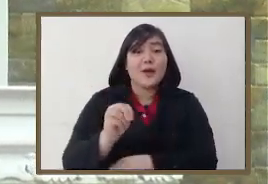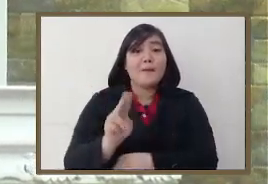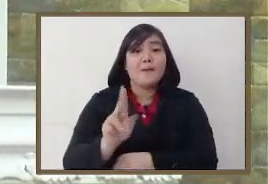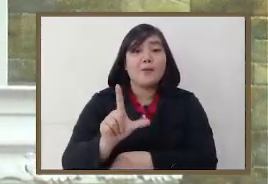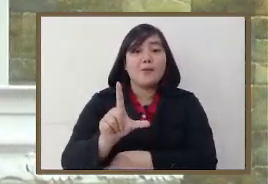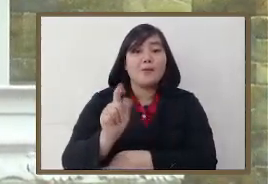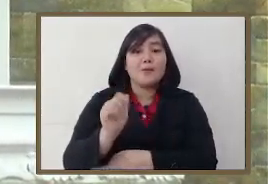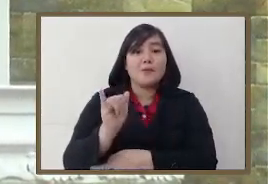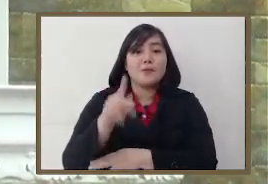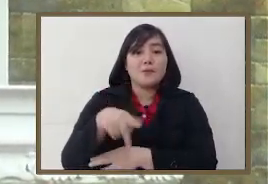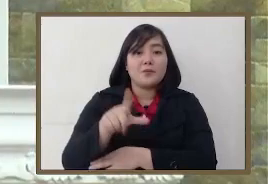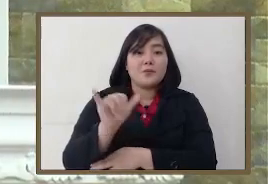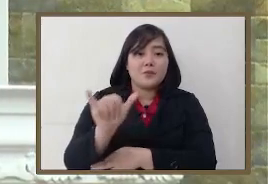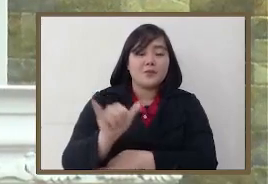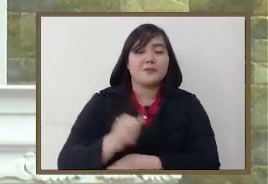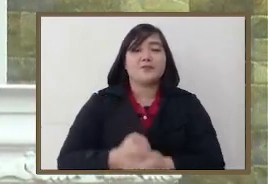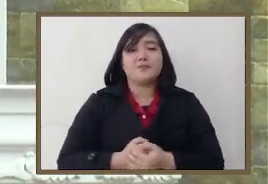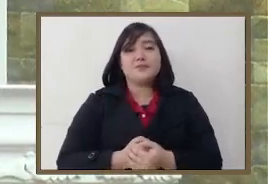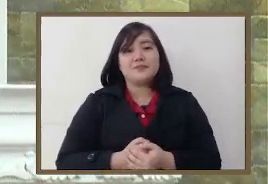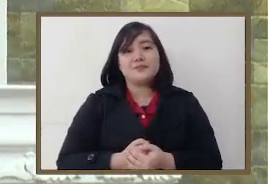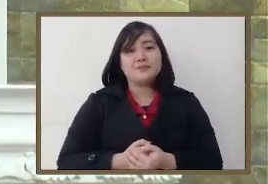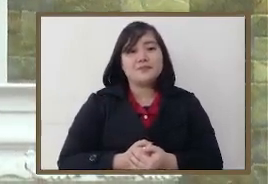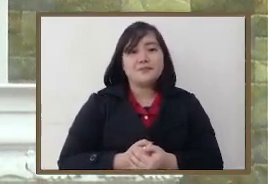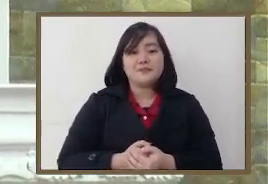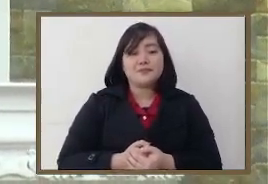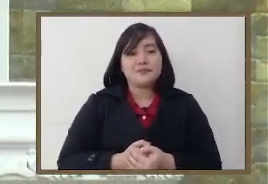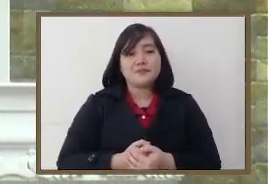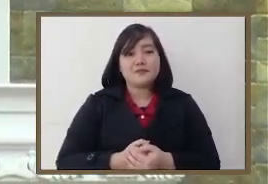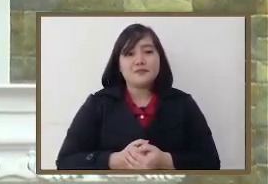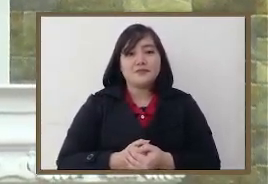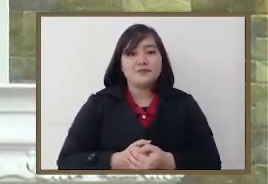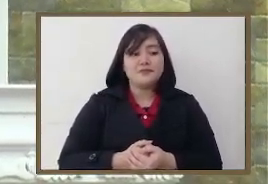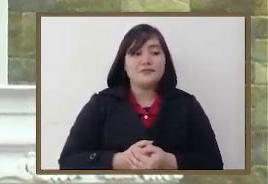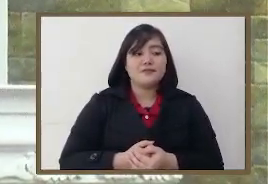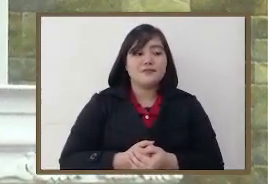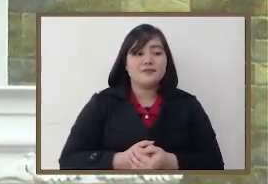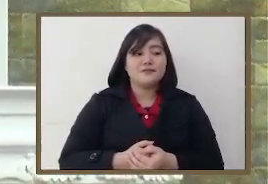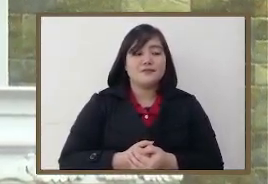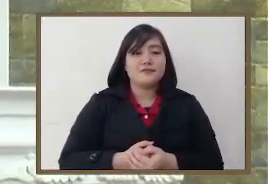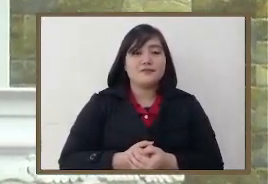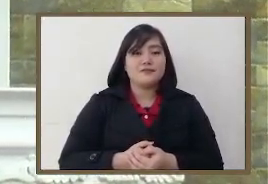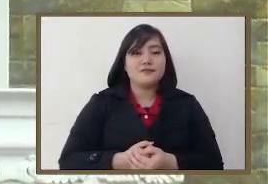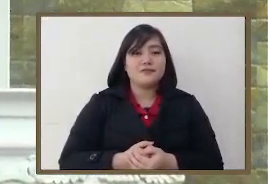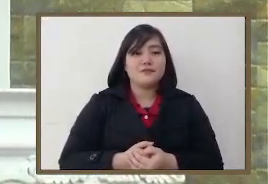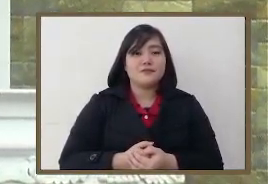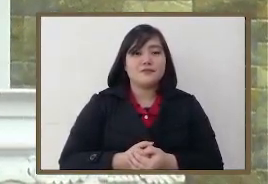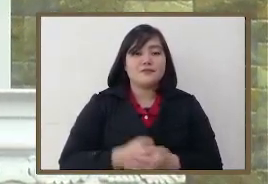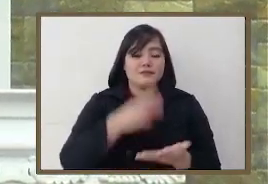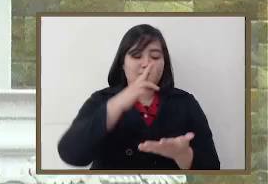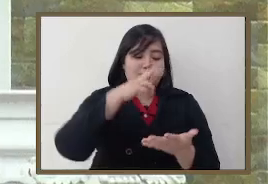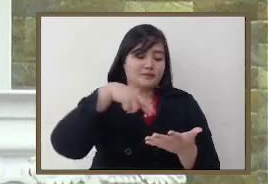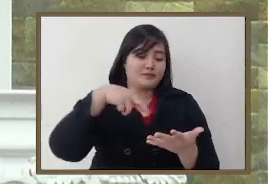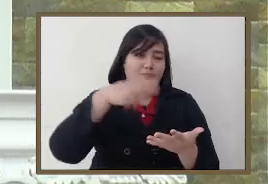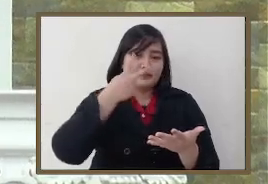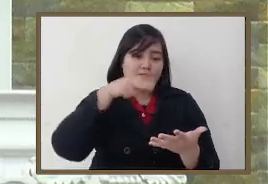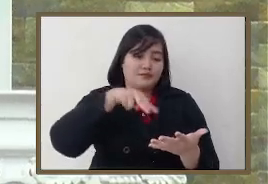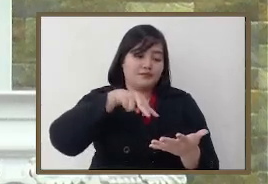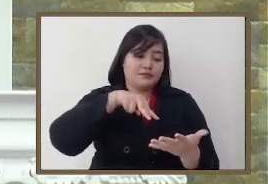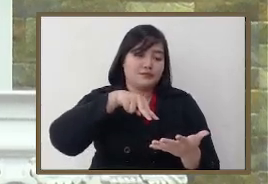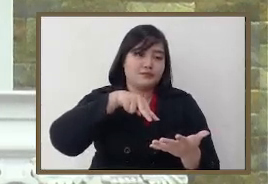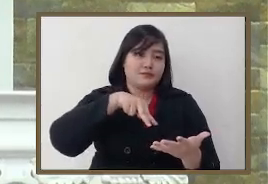that? So, do you understand? Notice what the Bible says here. Look at your Bible, all right? Look at your Bible, if you have your